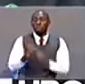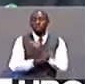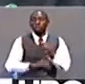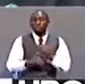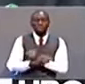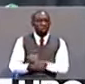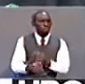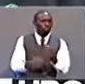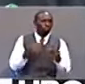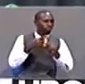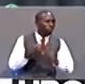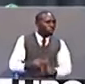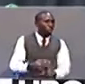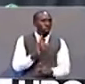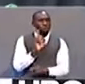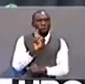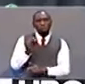approximately